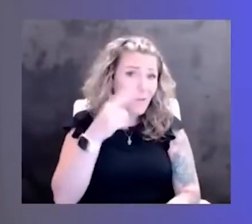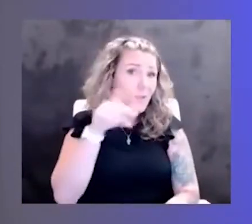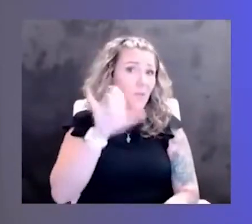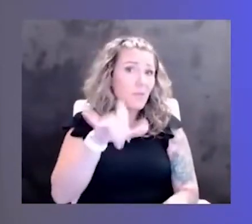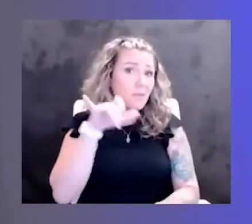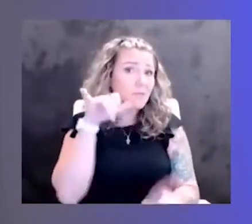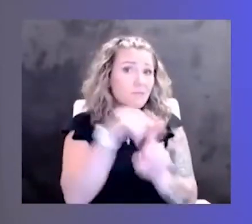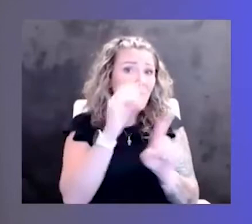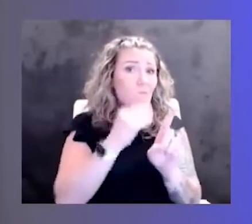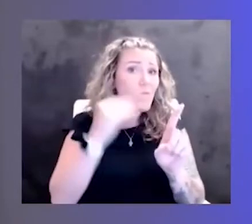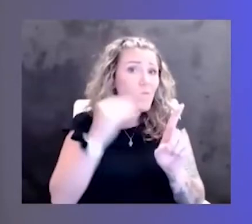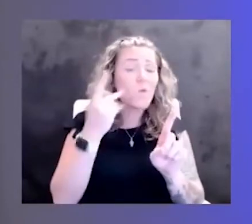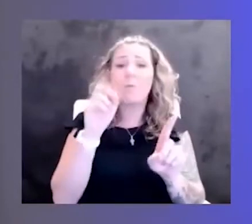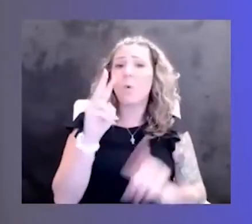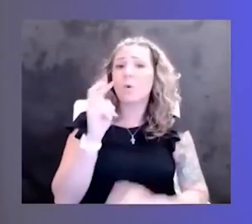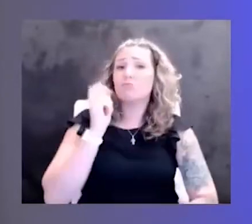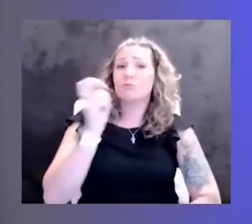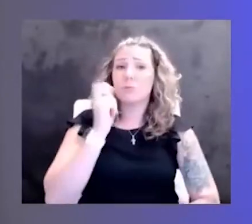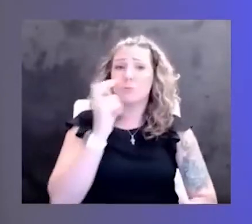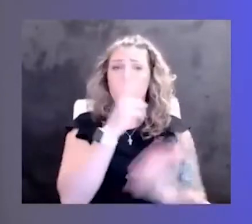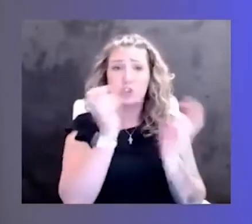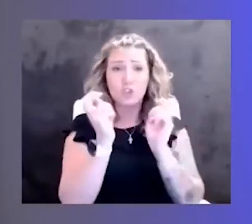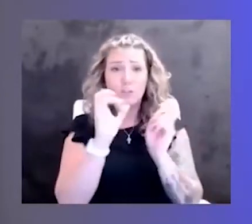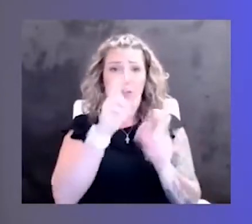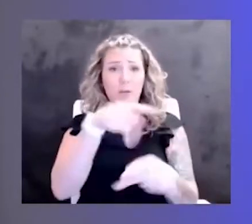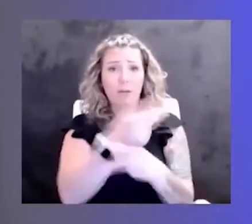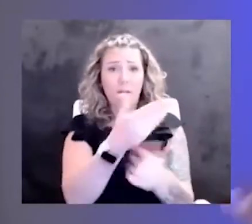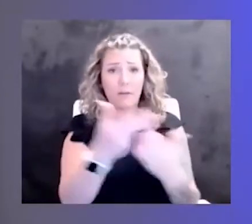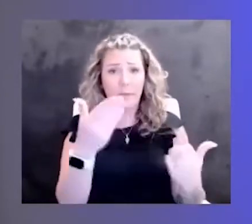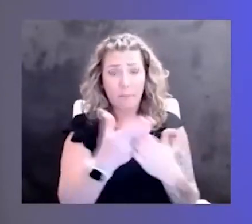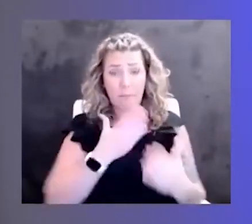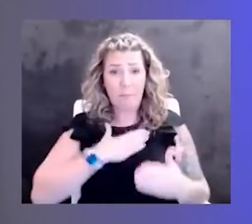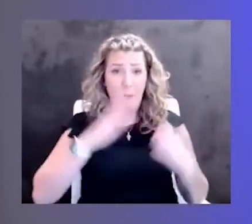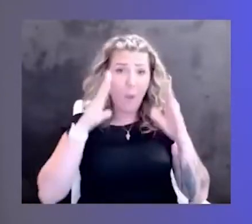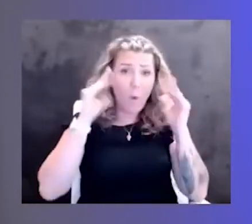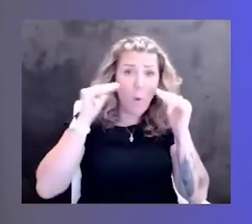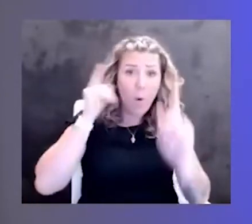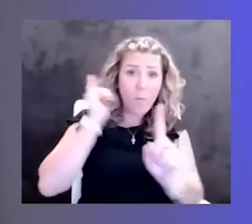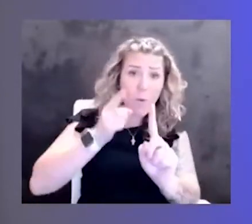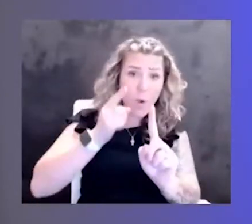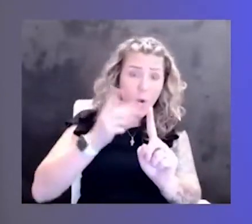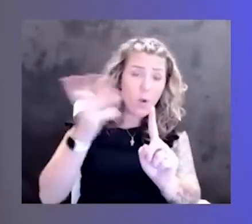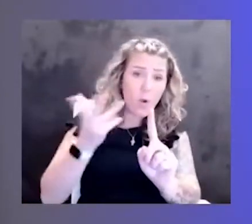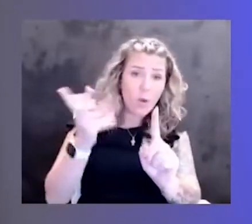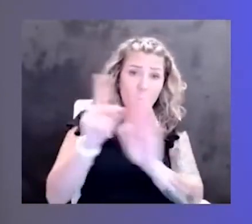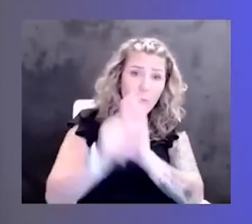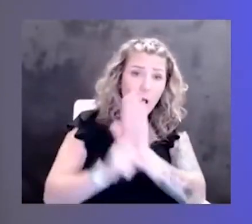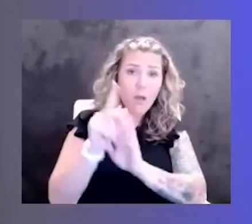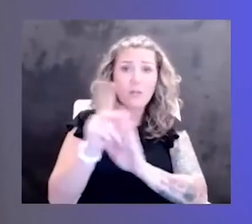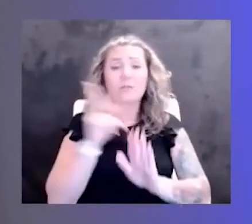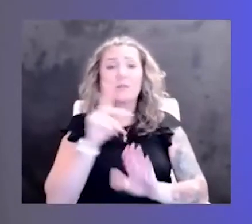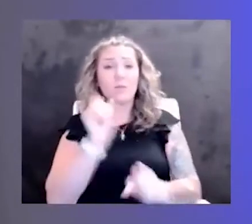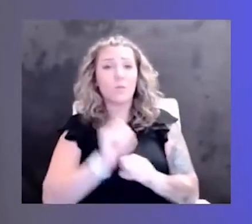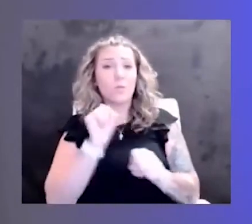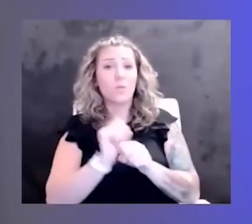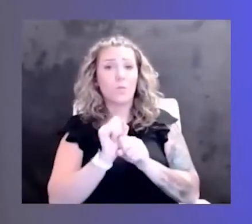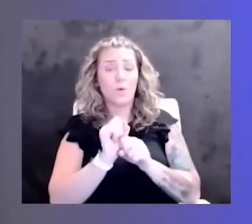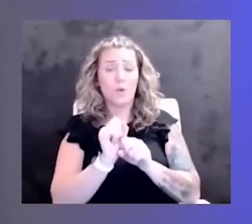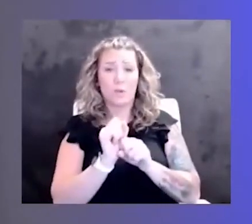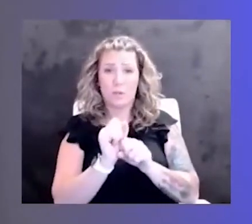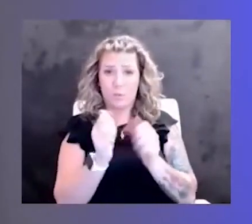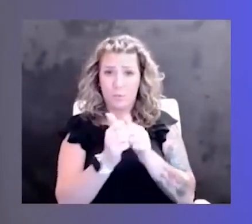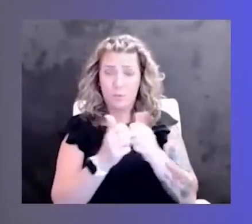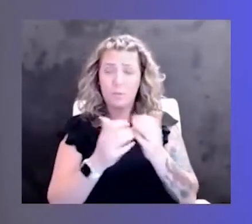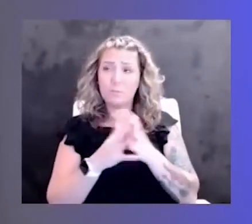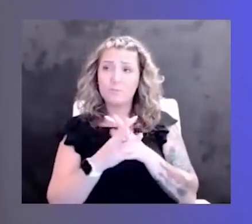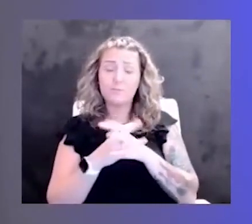transportation issues and that sort of thing. And so my hope and goal and some of the policy that I've been working on is that we